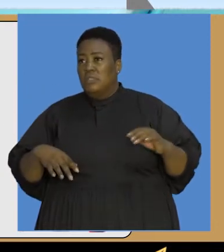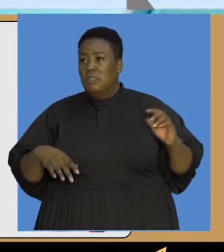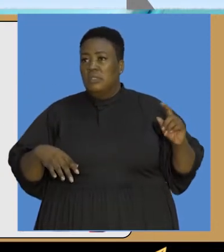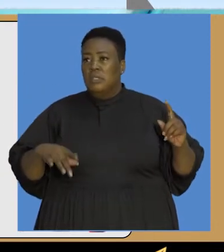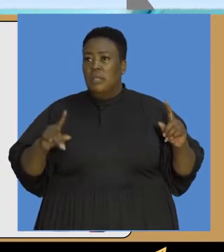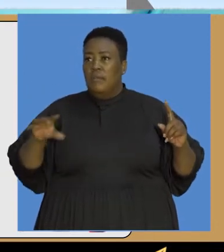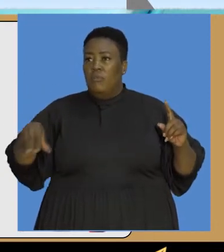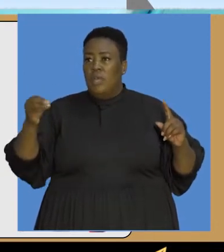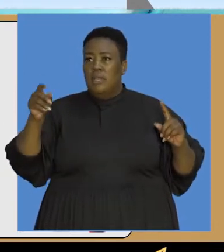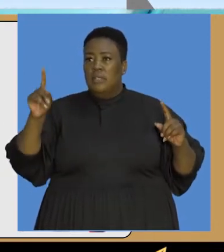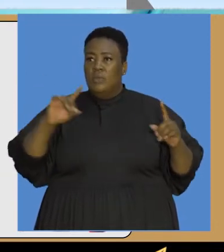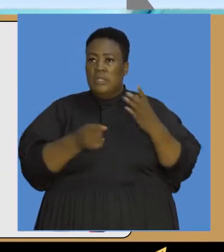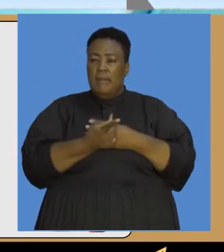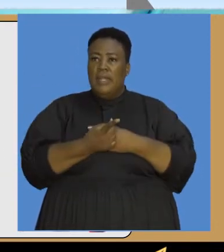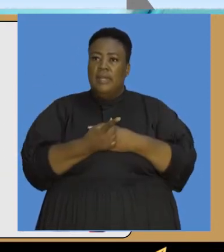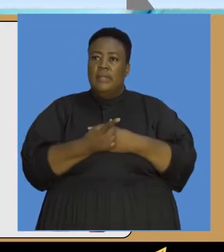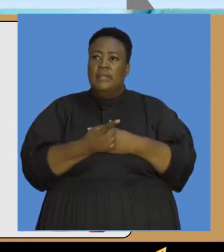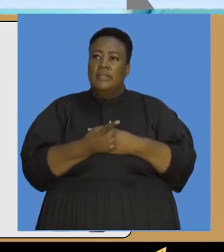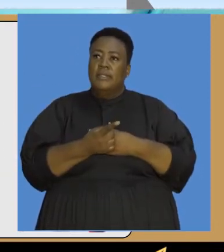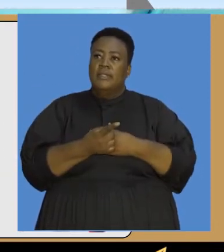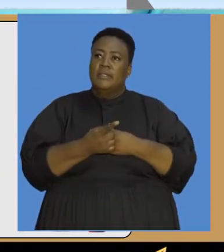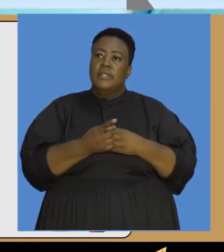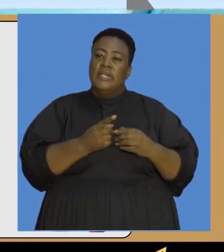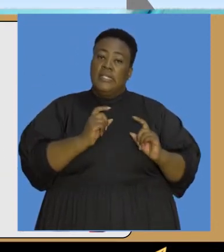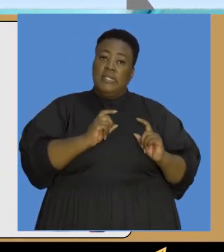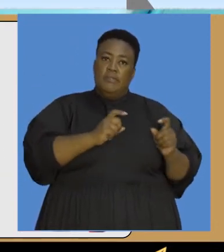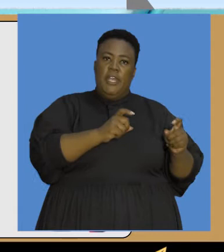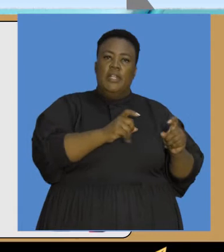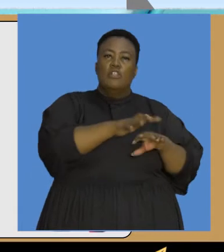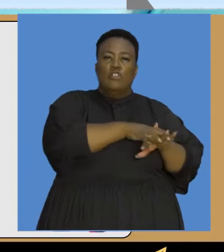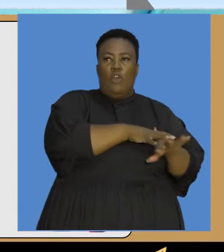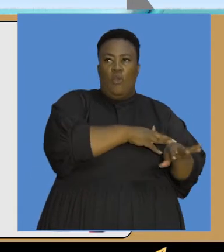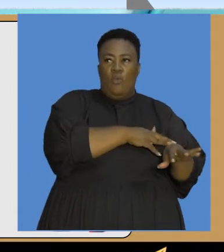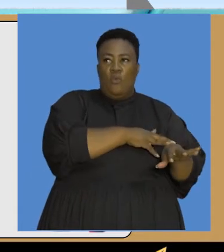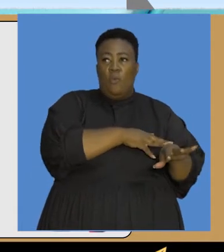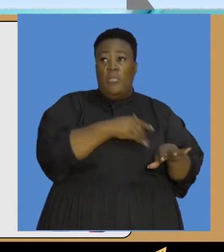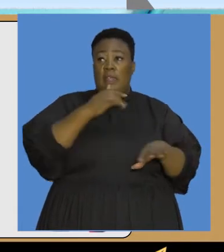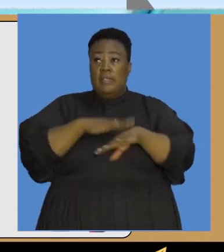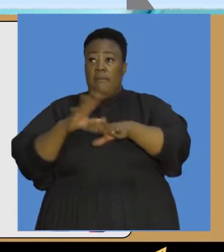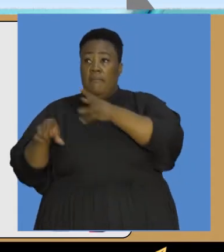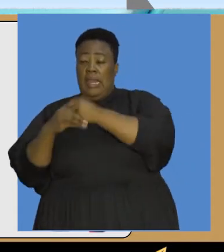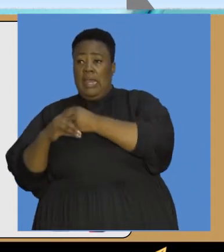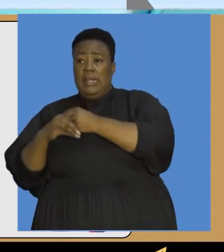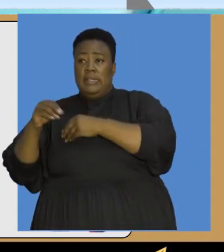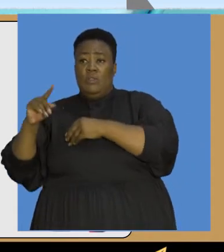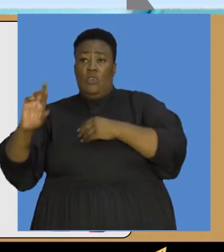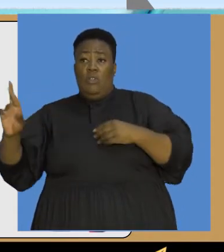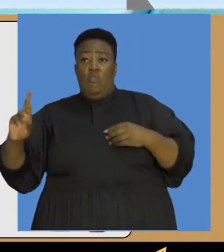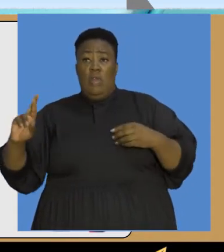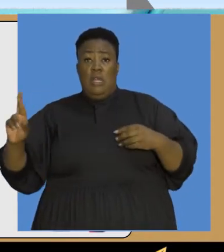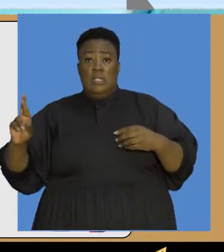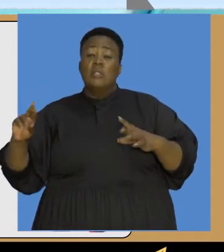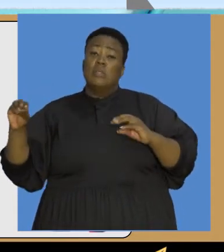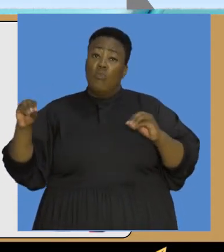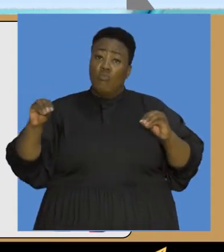I'm going to put one. What's happening? The speed's getting slower. So as soon as I put on the one to the